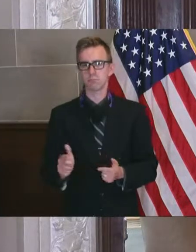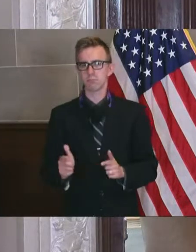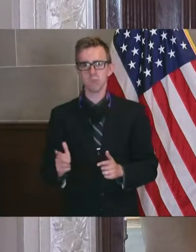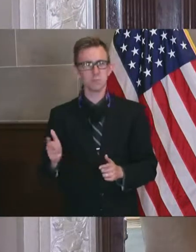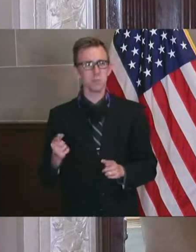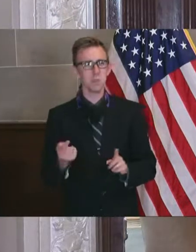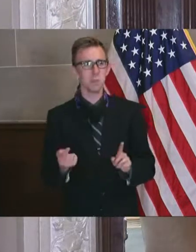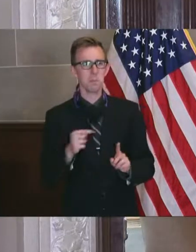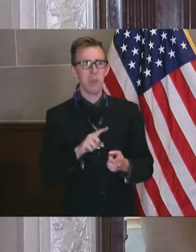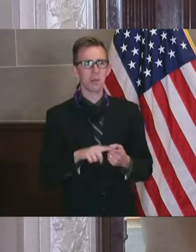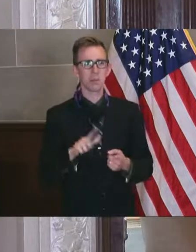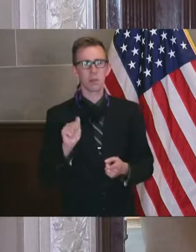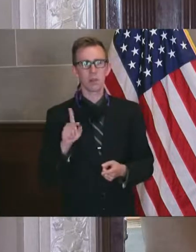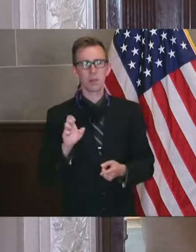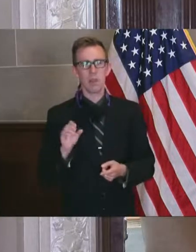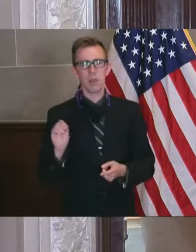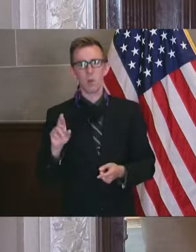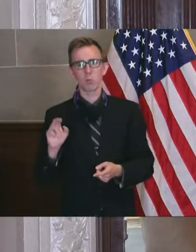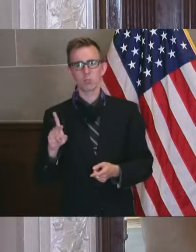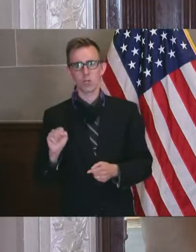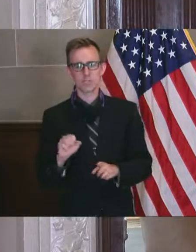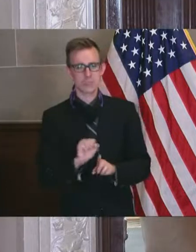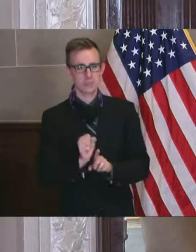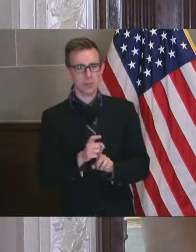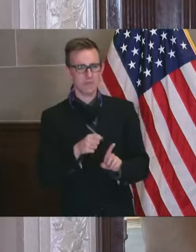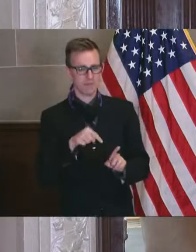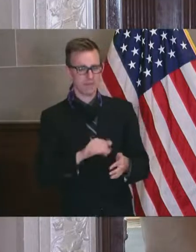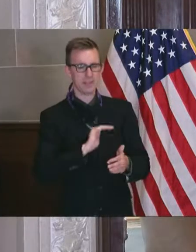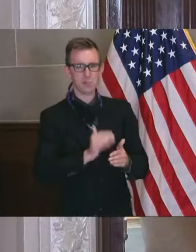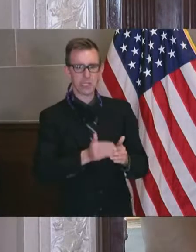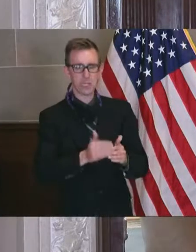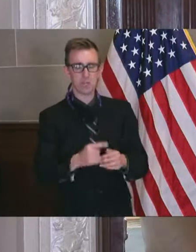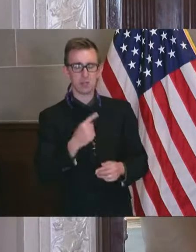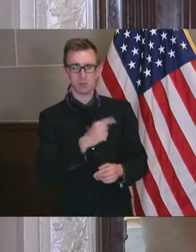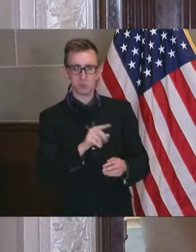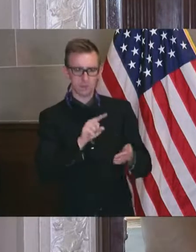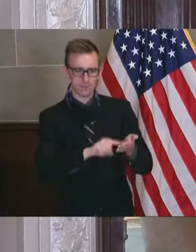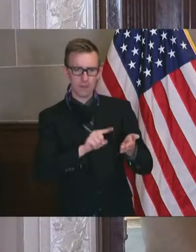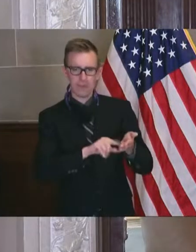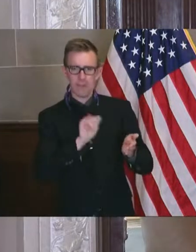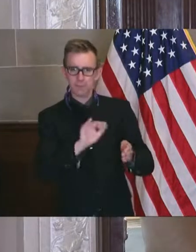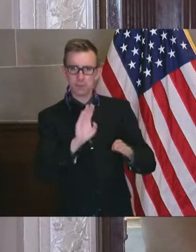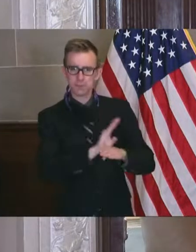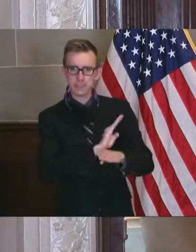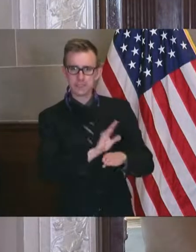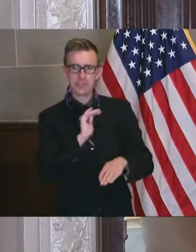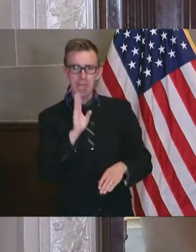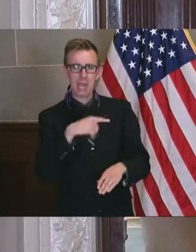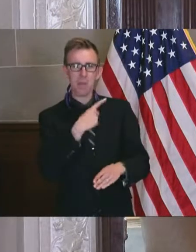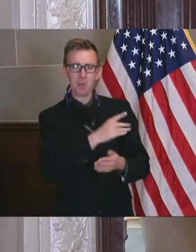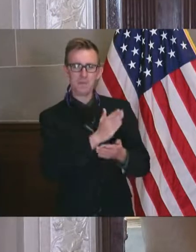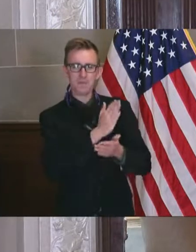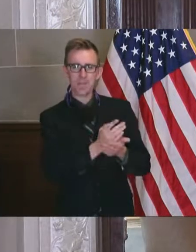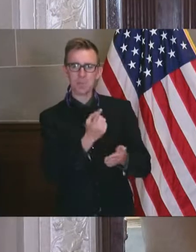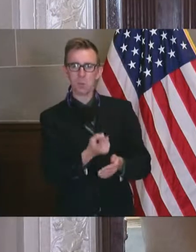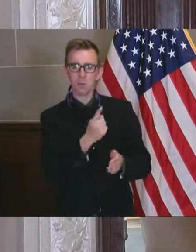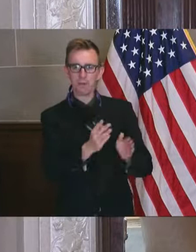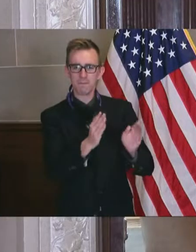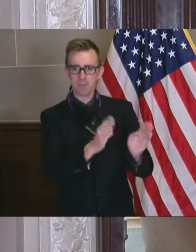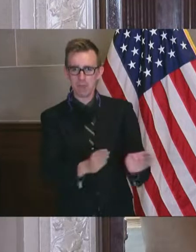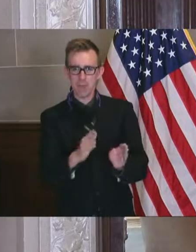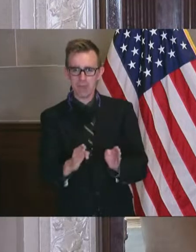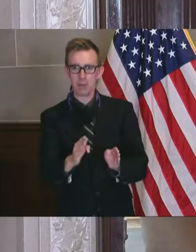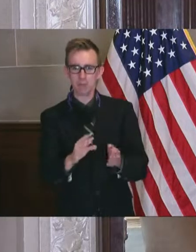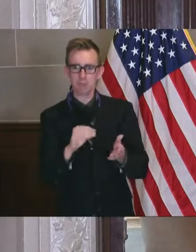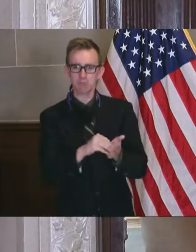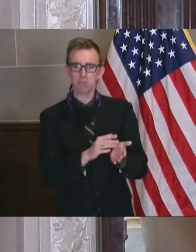Going back to the Lake of the Ozarks situation from this weekend, are you looking into these businesses? I know your phase one of the plan kind of